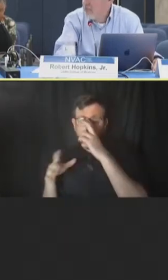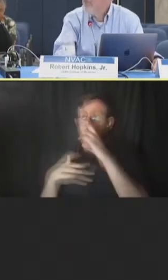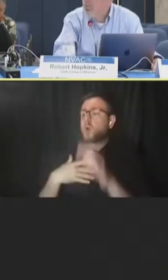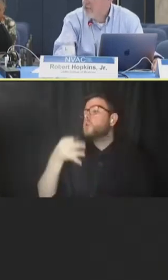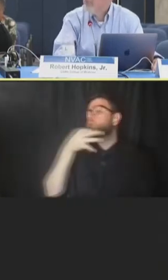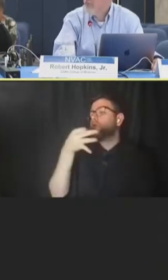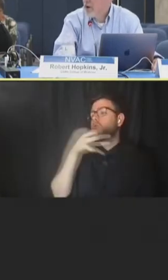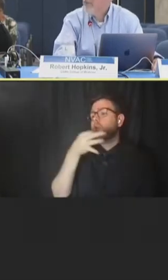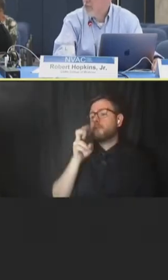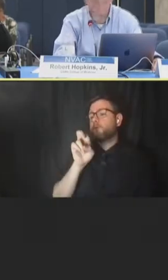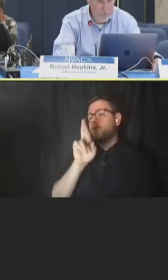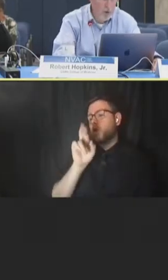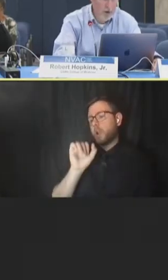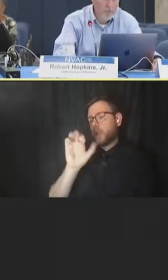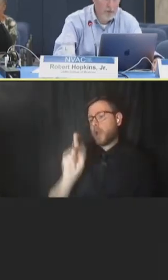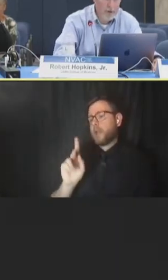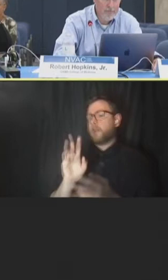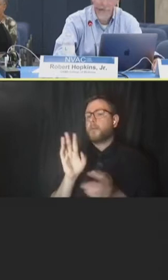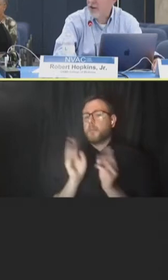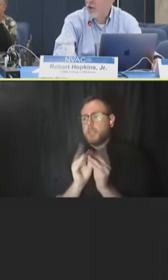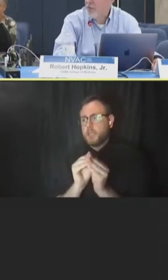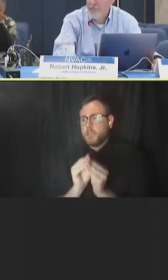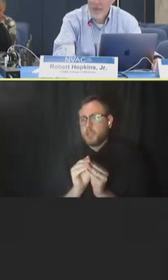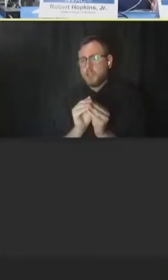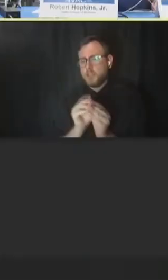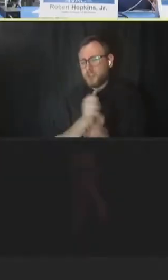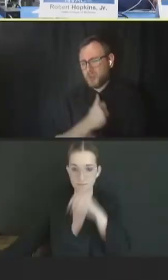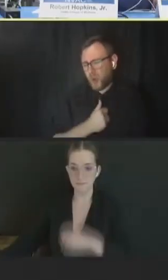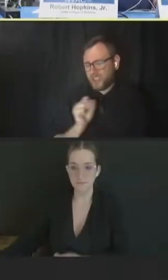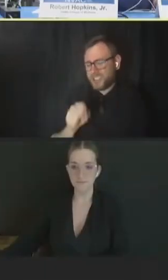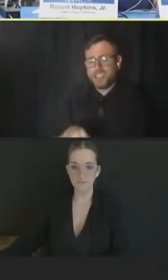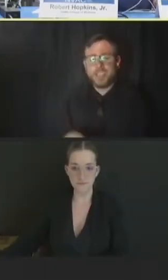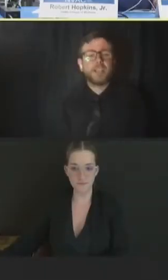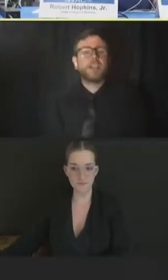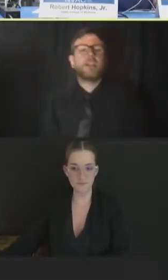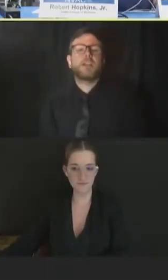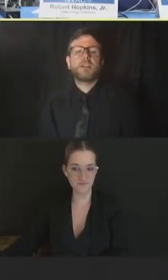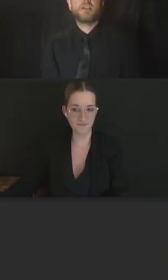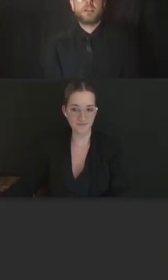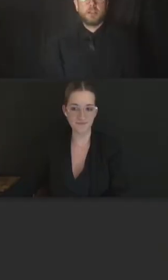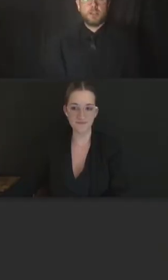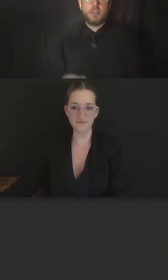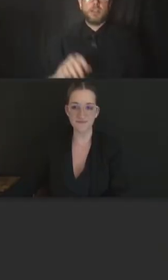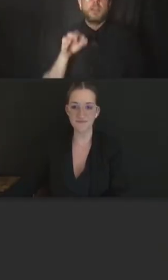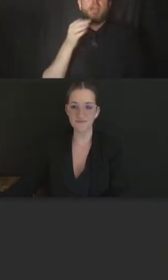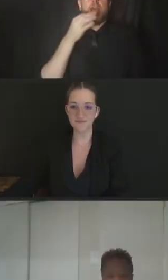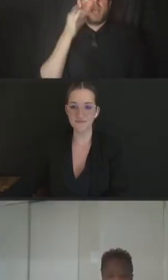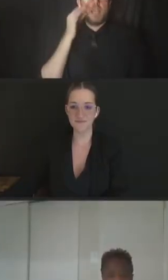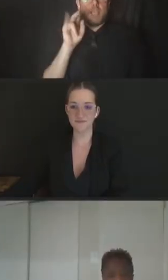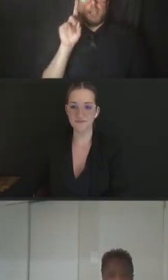Yes. meeting. Yes. That is correct. I'm sorry. Great. Thank you. Next is Indian Health Service.